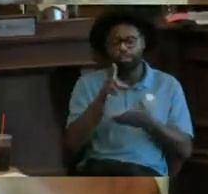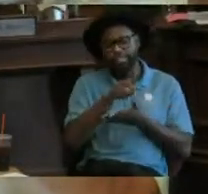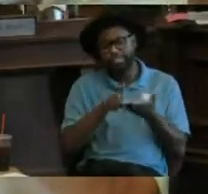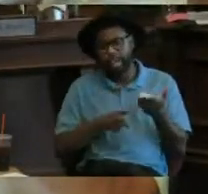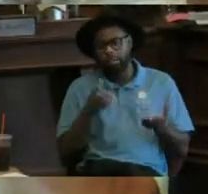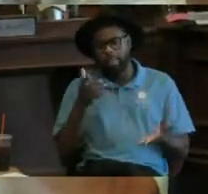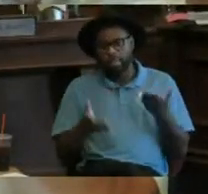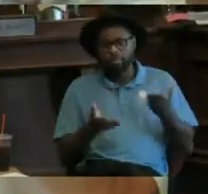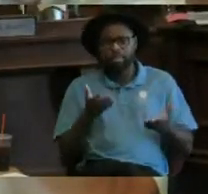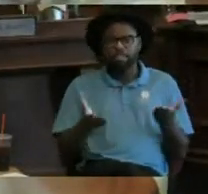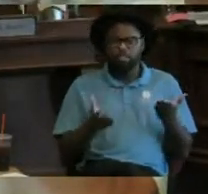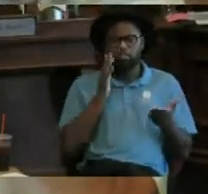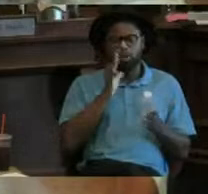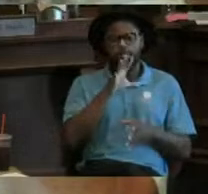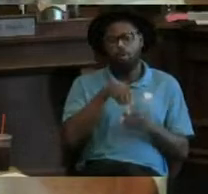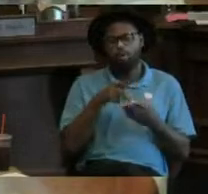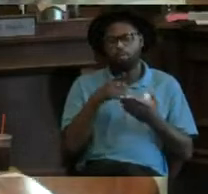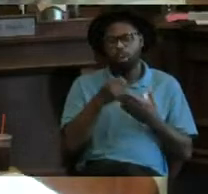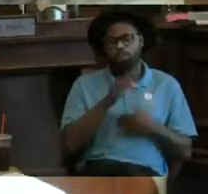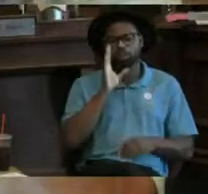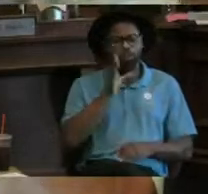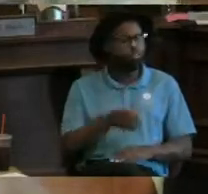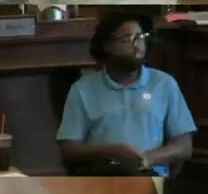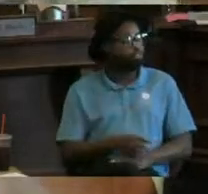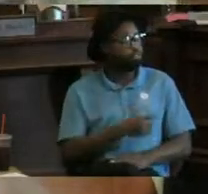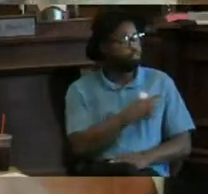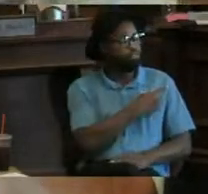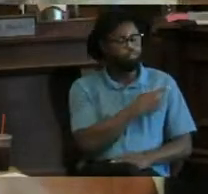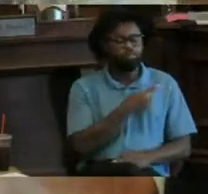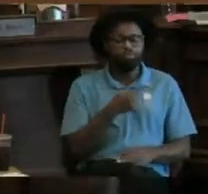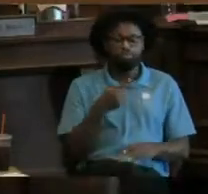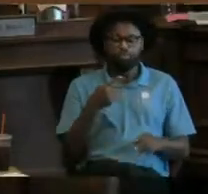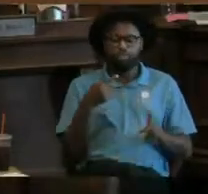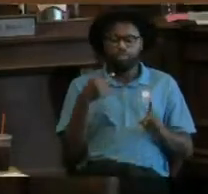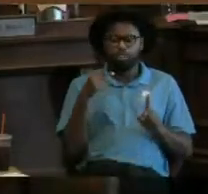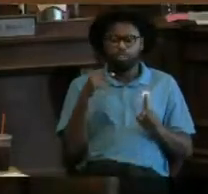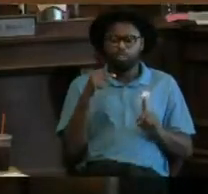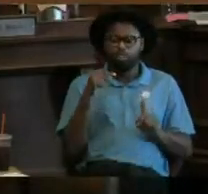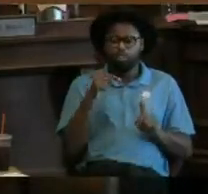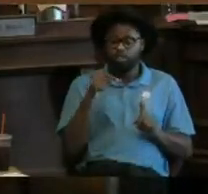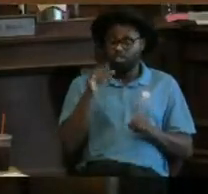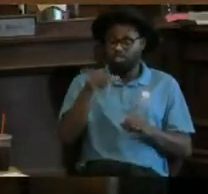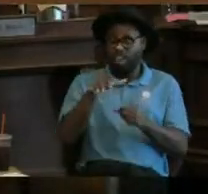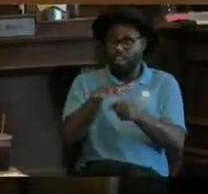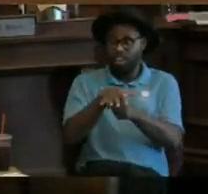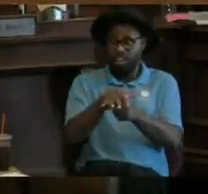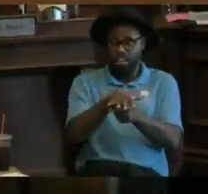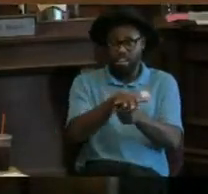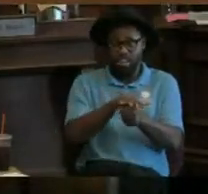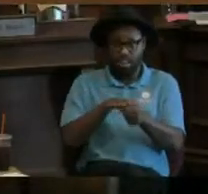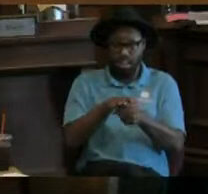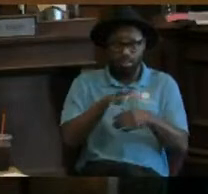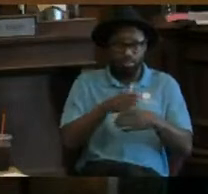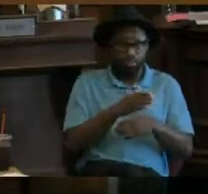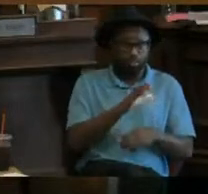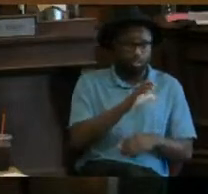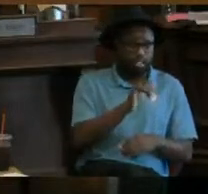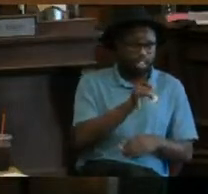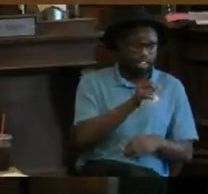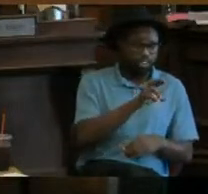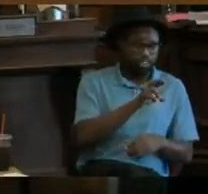That will be considered as part of the project. So in that vein, the area between Clifford and Upper